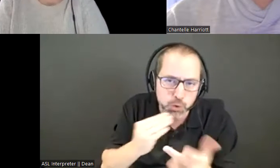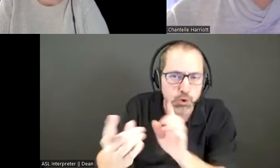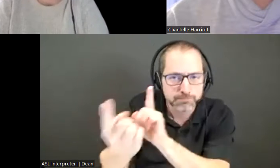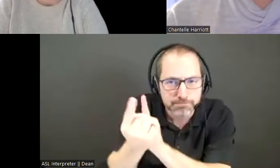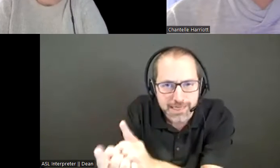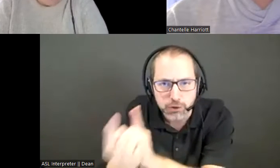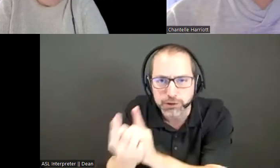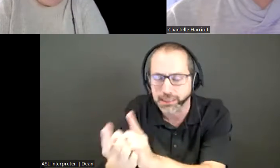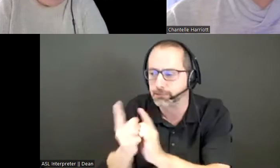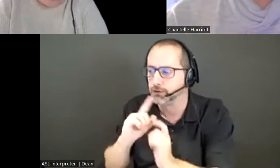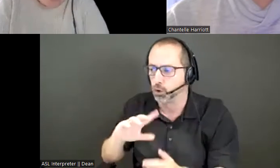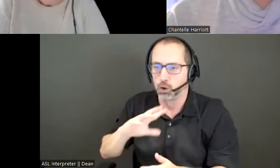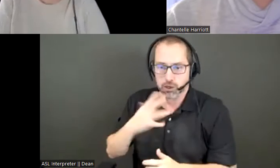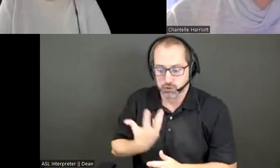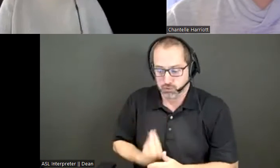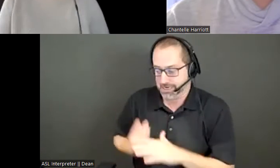trans newcomers to Canada.